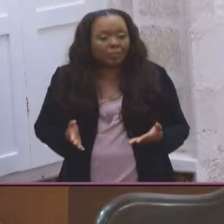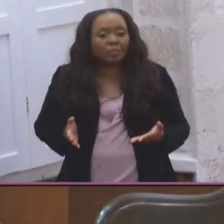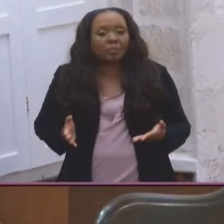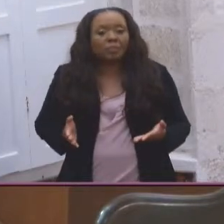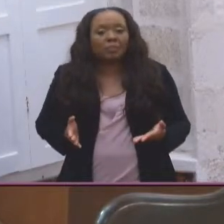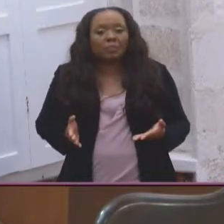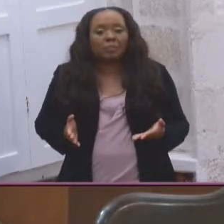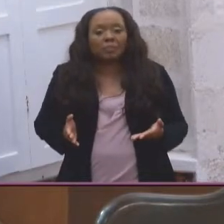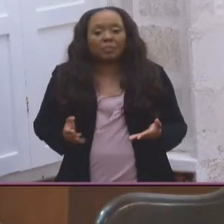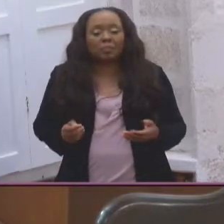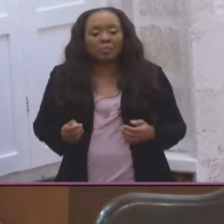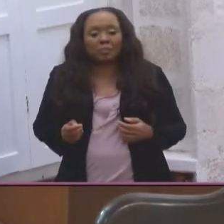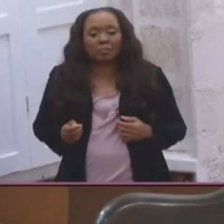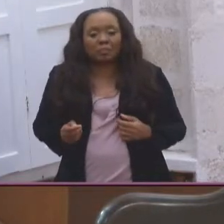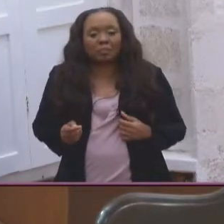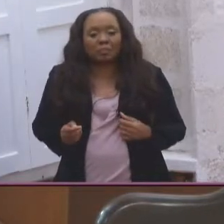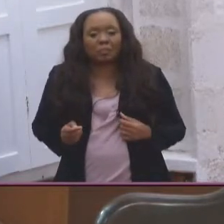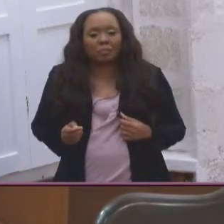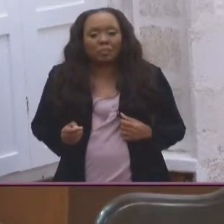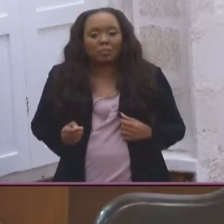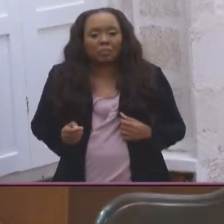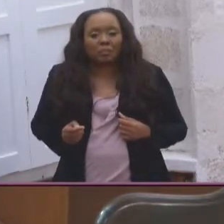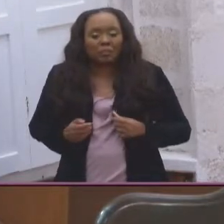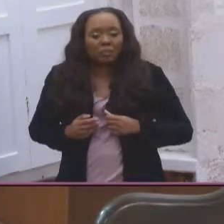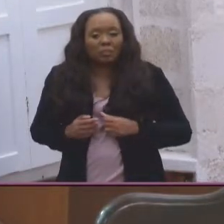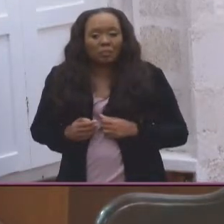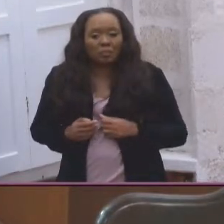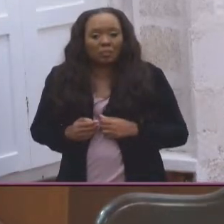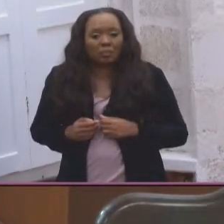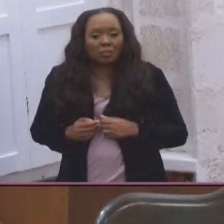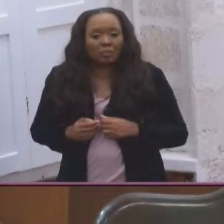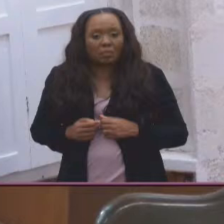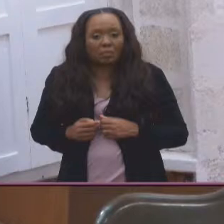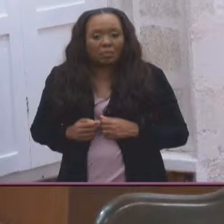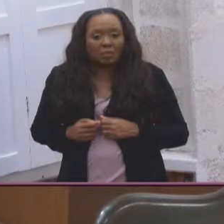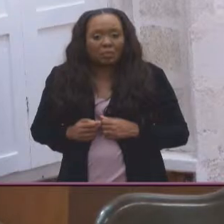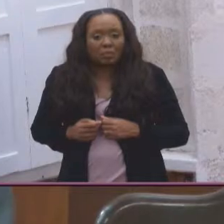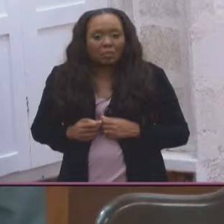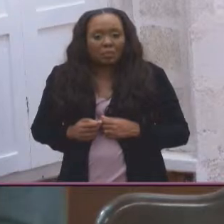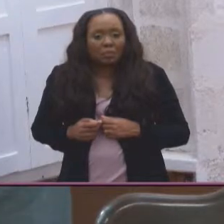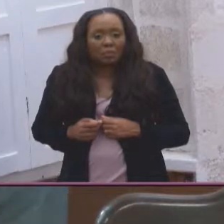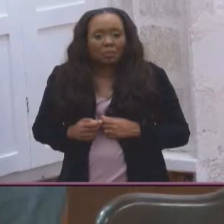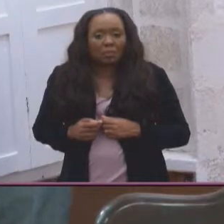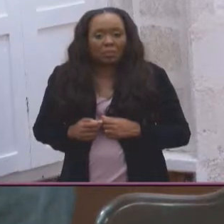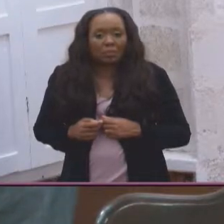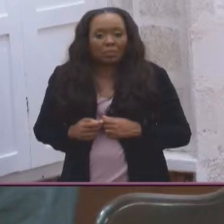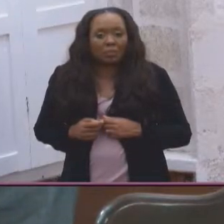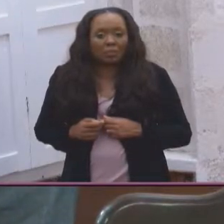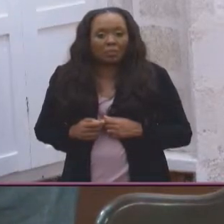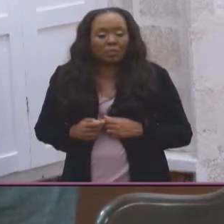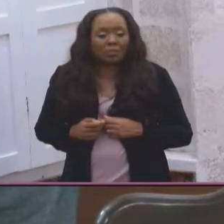exactly 2 months, 8 weeks, having now been at the helm of the Education Ministry.